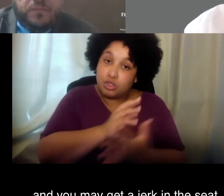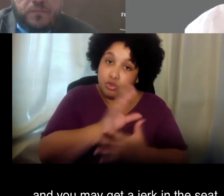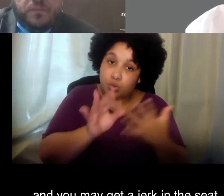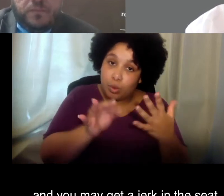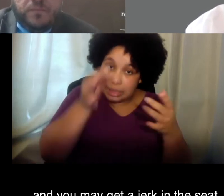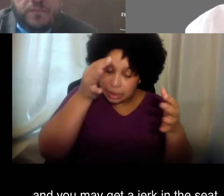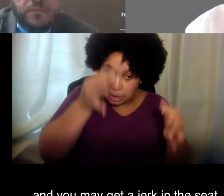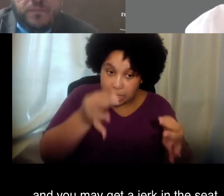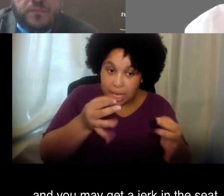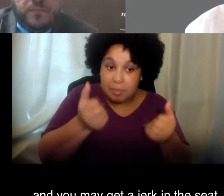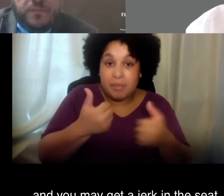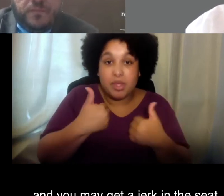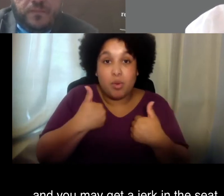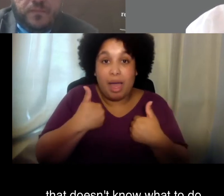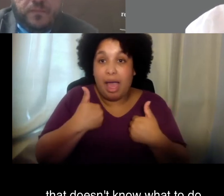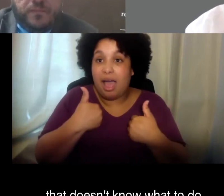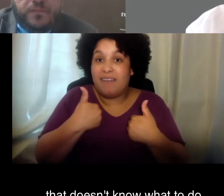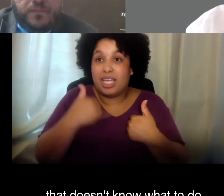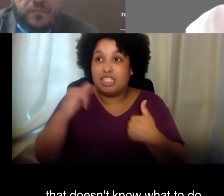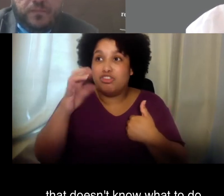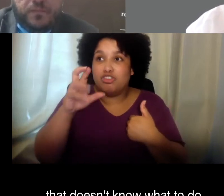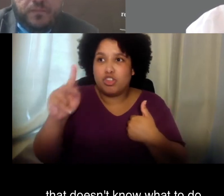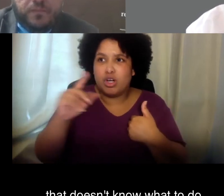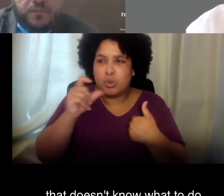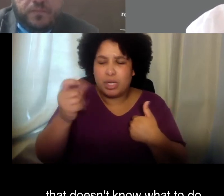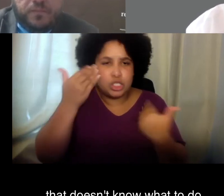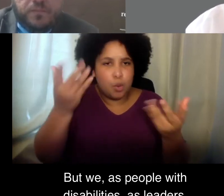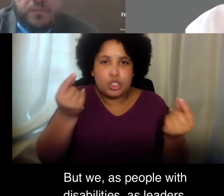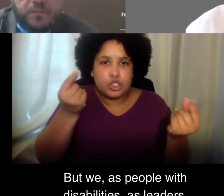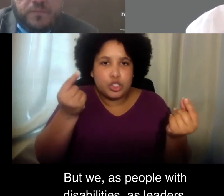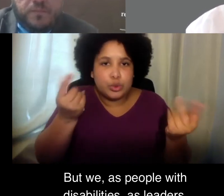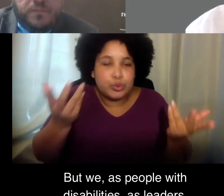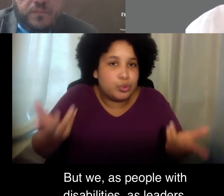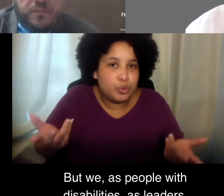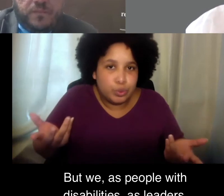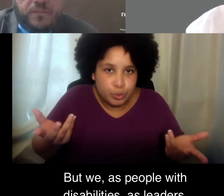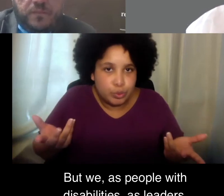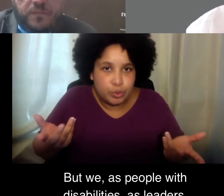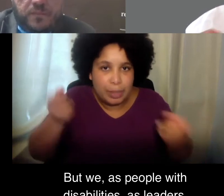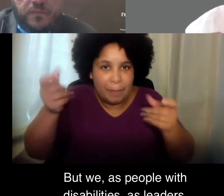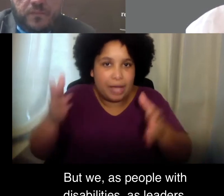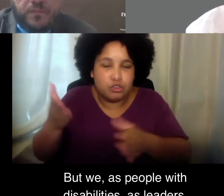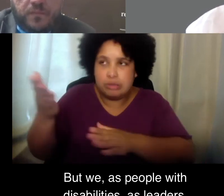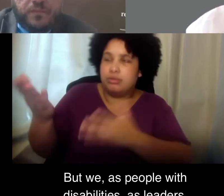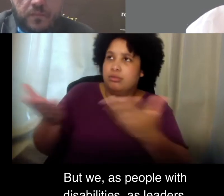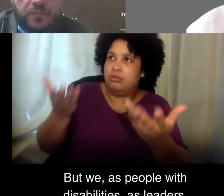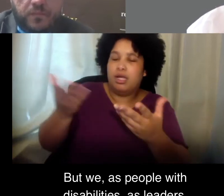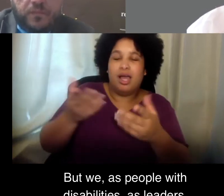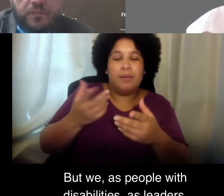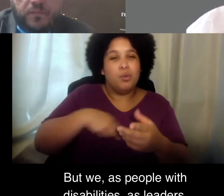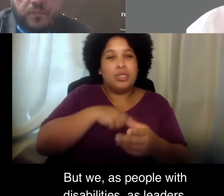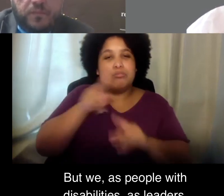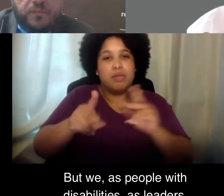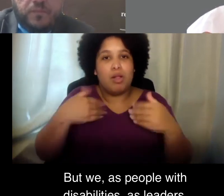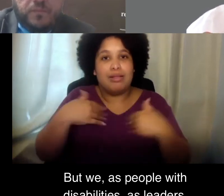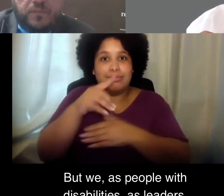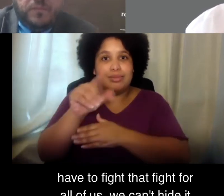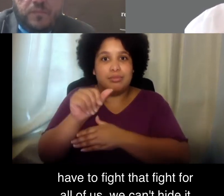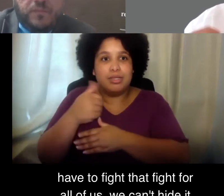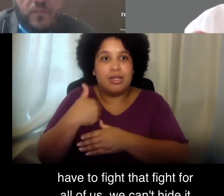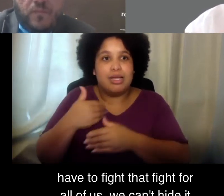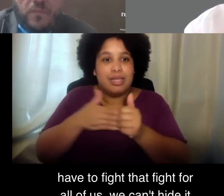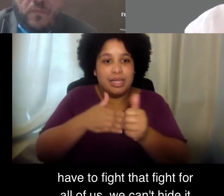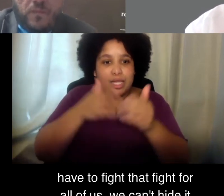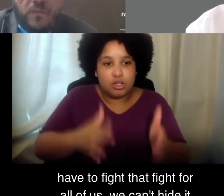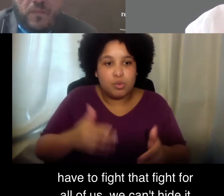get a jerk in the seat that doesn't know what to do. But we, as people with disabilities, as leaders, have